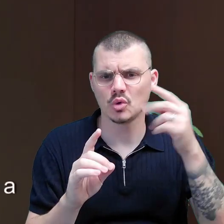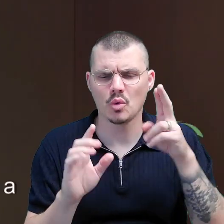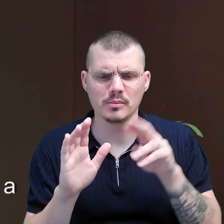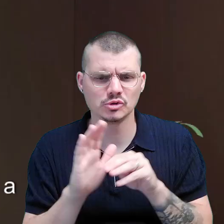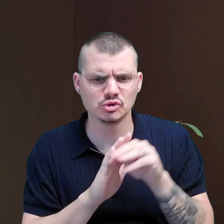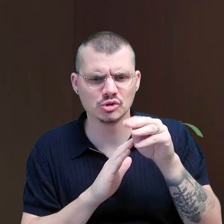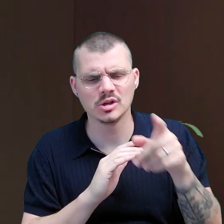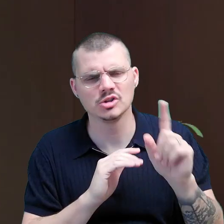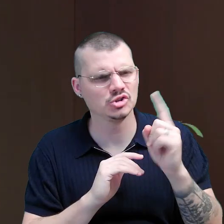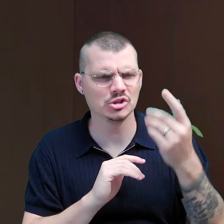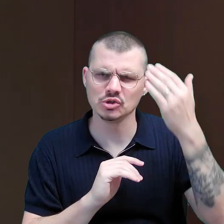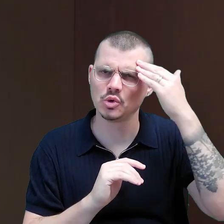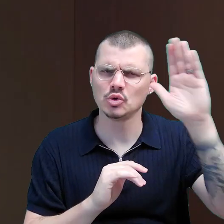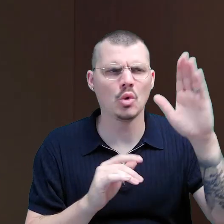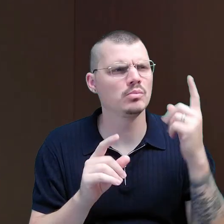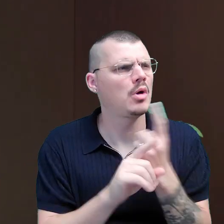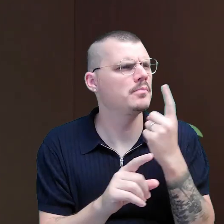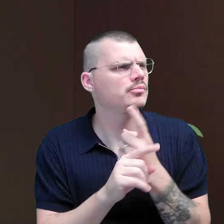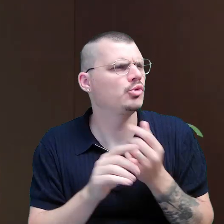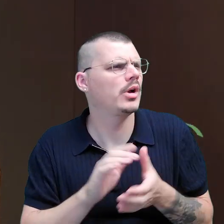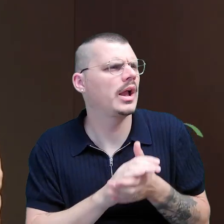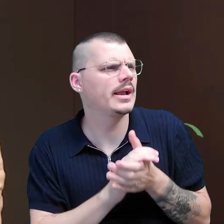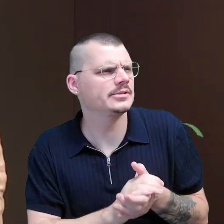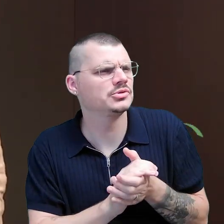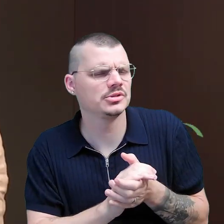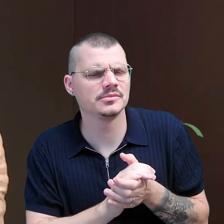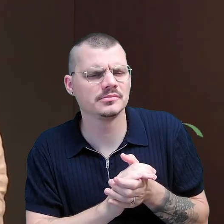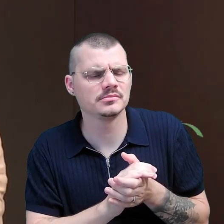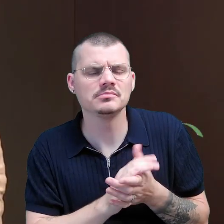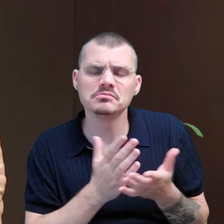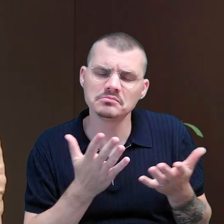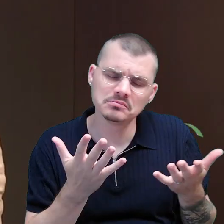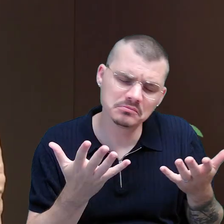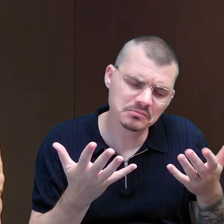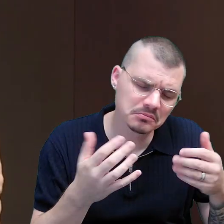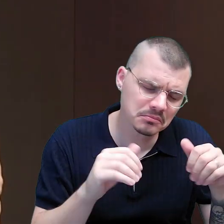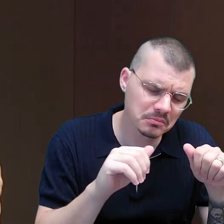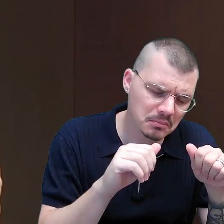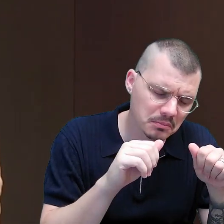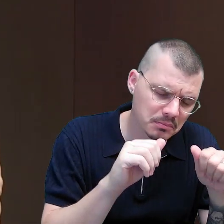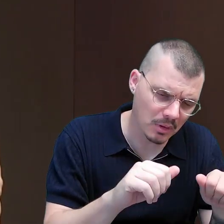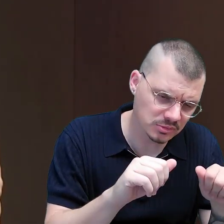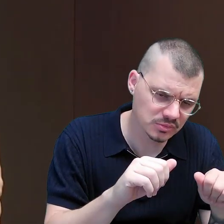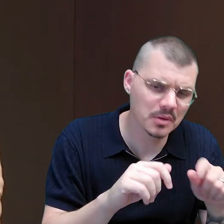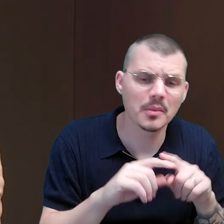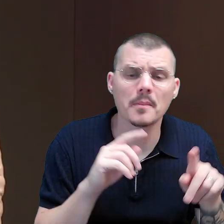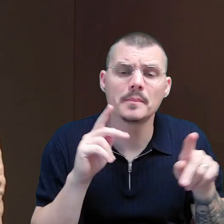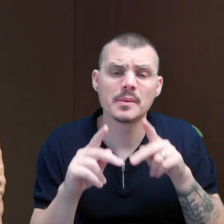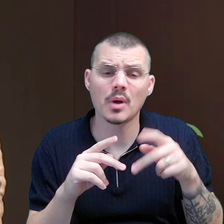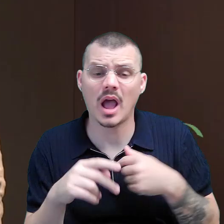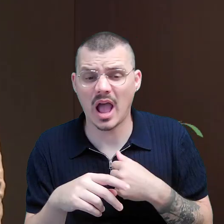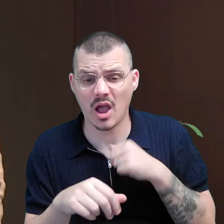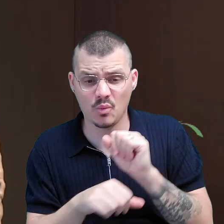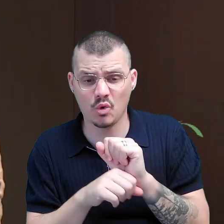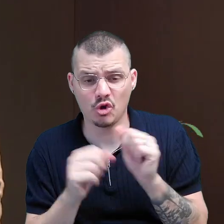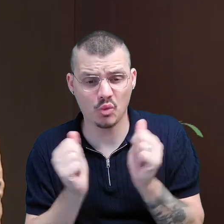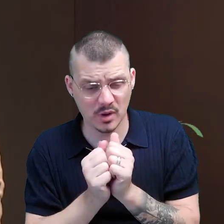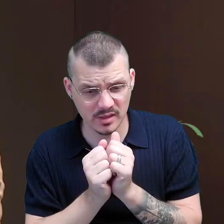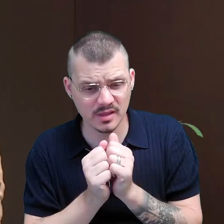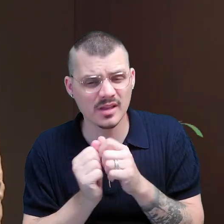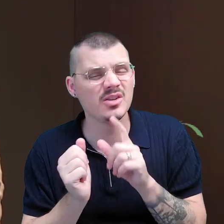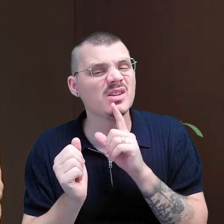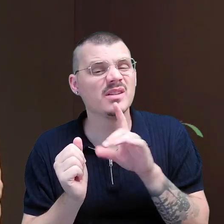don't know how to have a proper handshake. Well, that's a possibility. But in the people I've worked with, it turns out to be